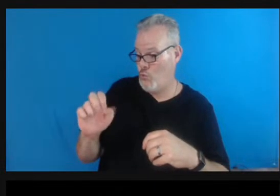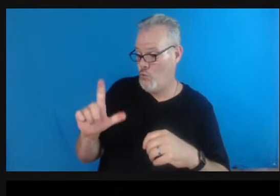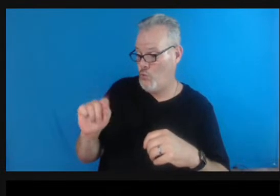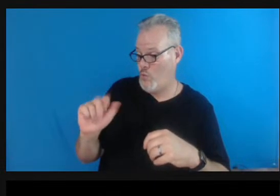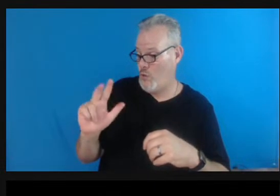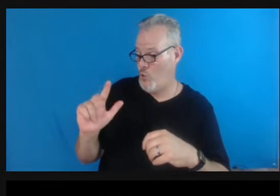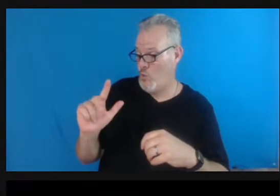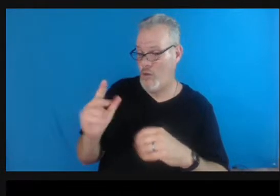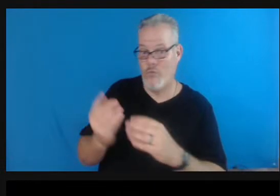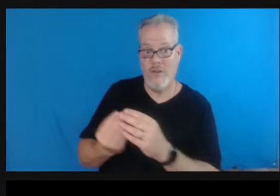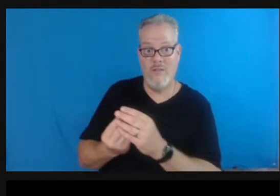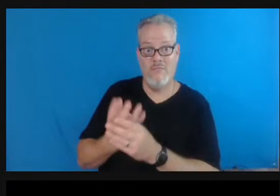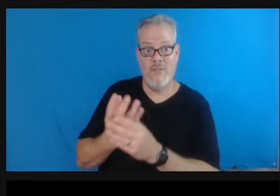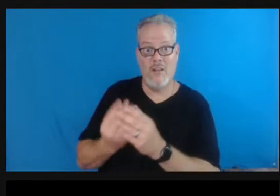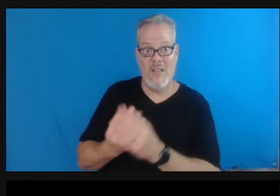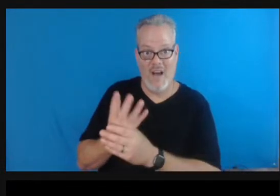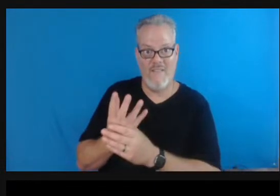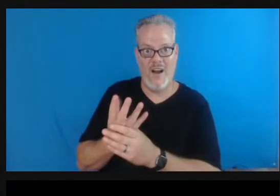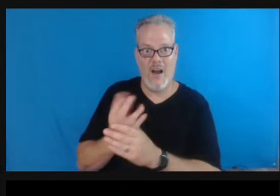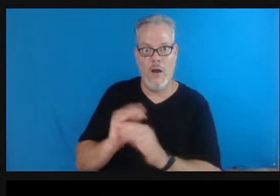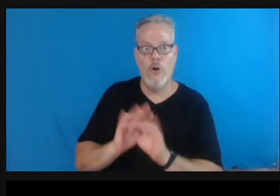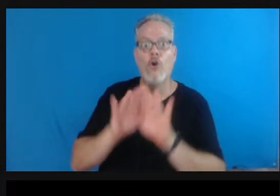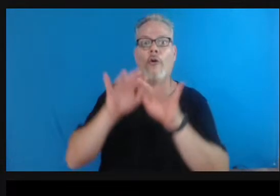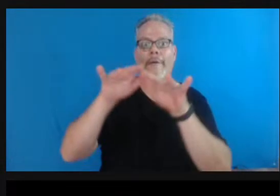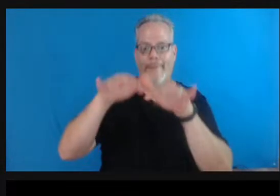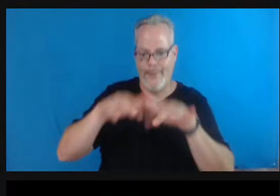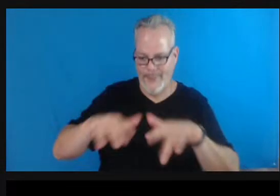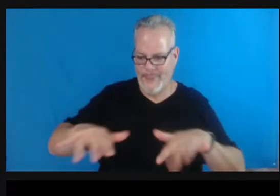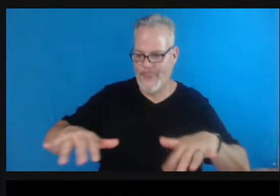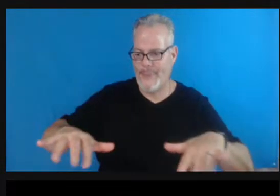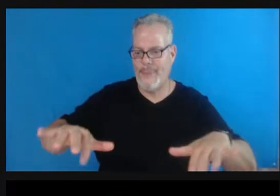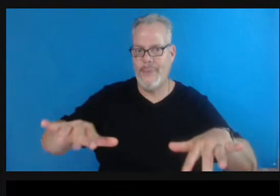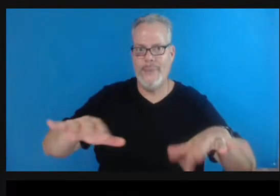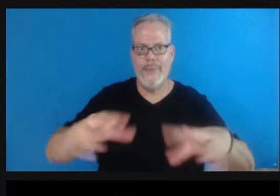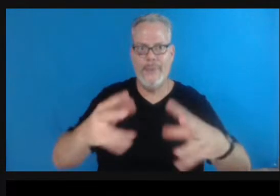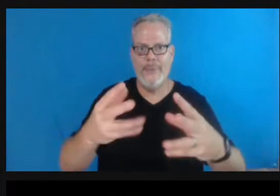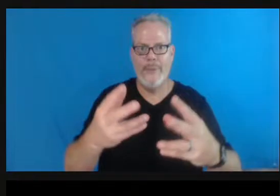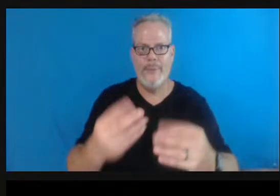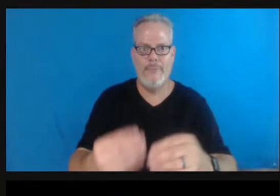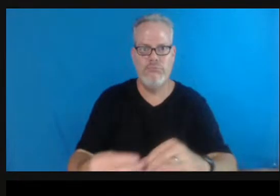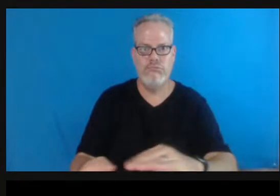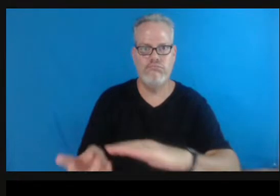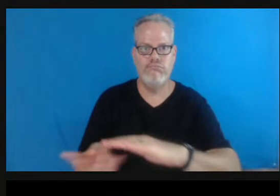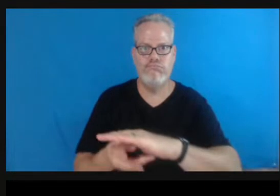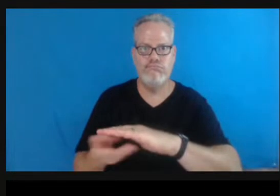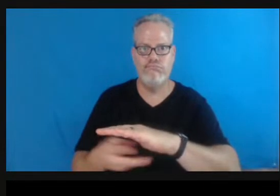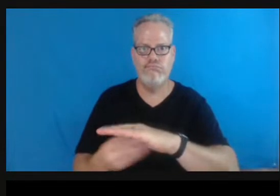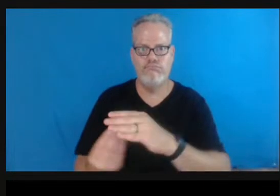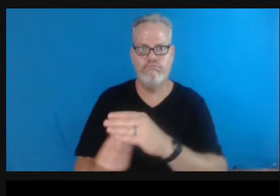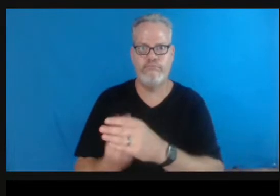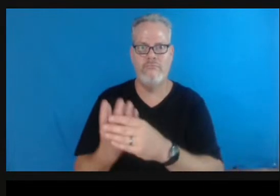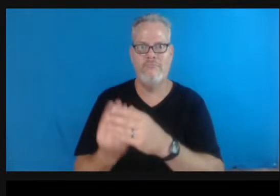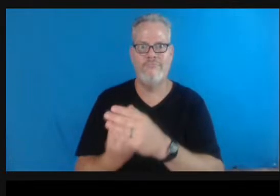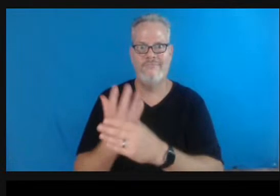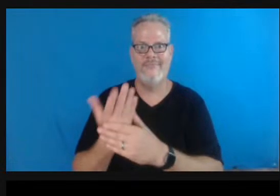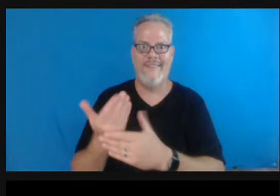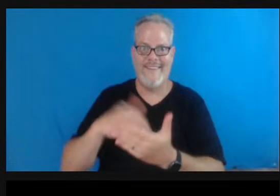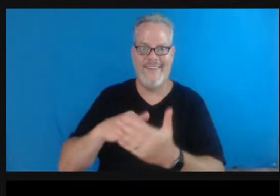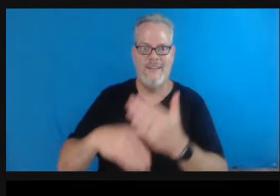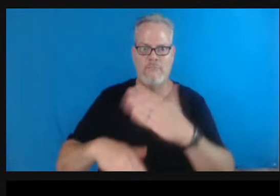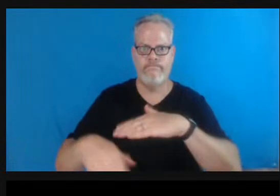that we are having that big molten interior of that pancake stack or what have you, right? It's almost like